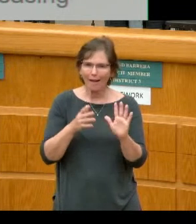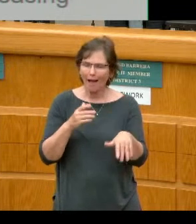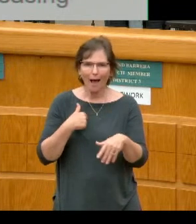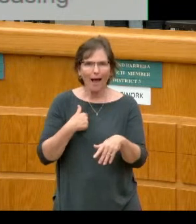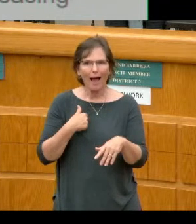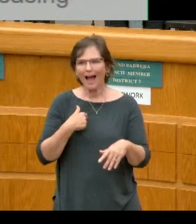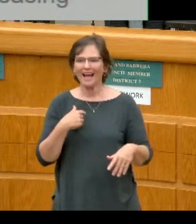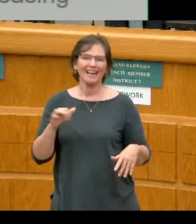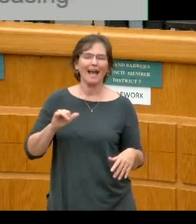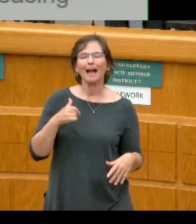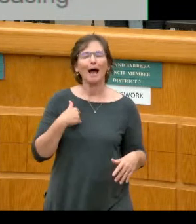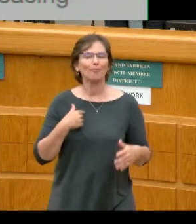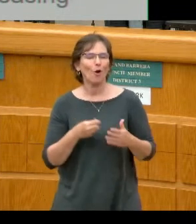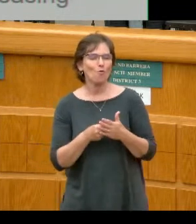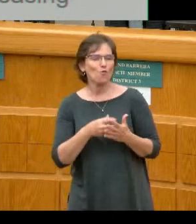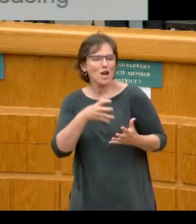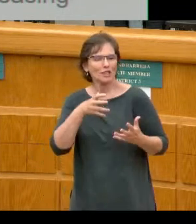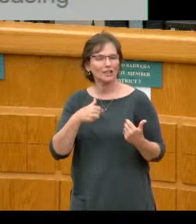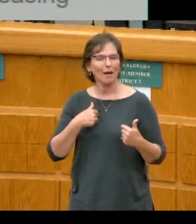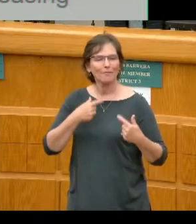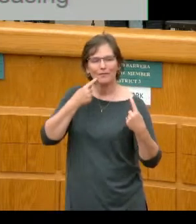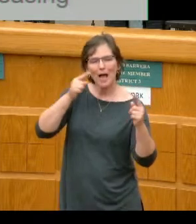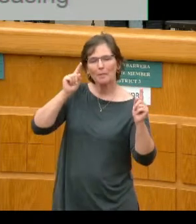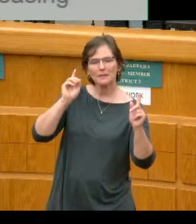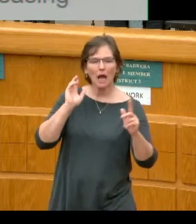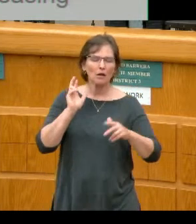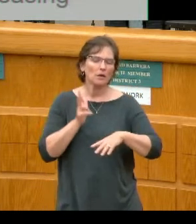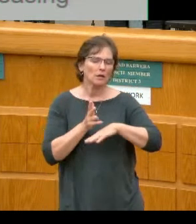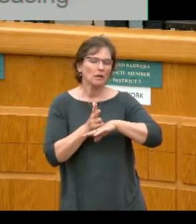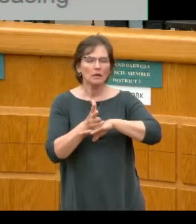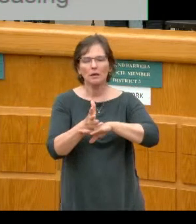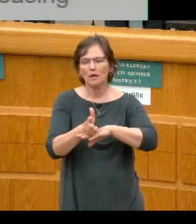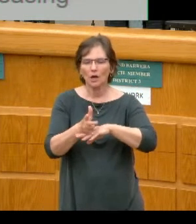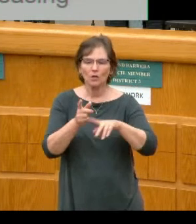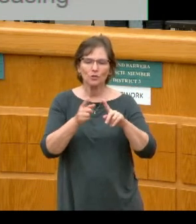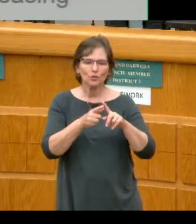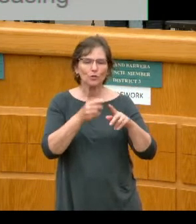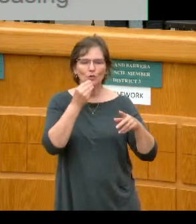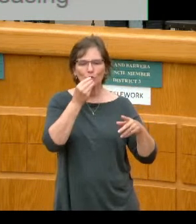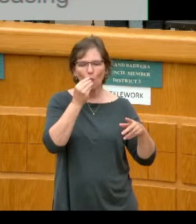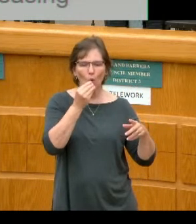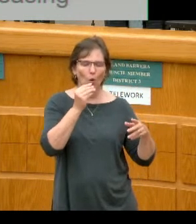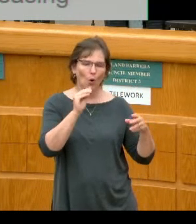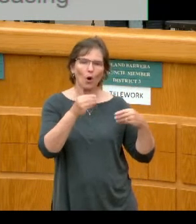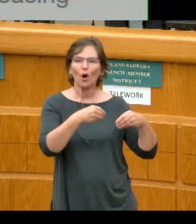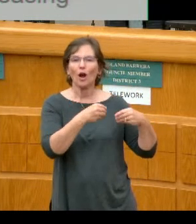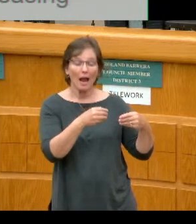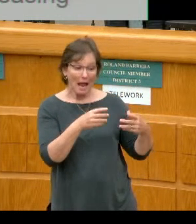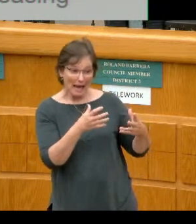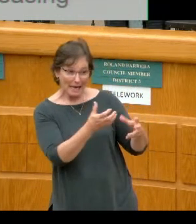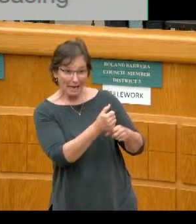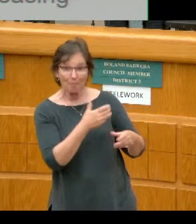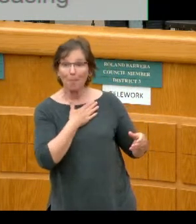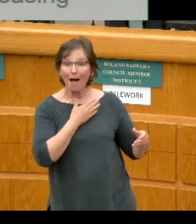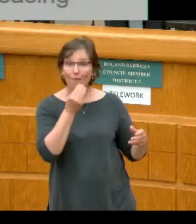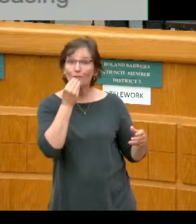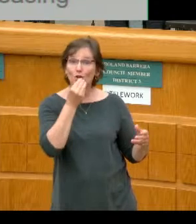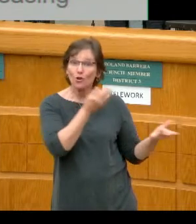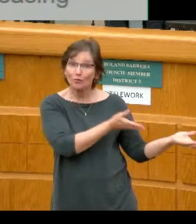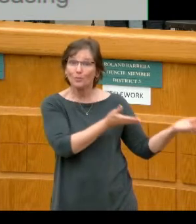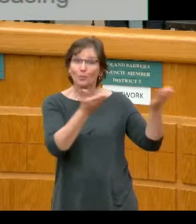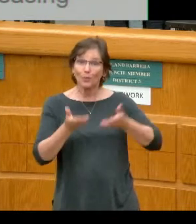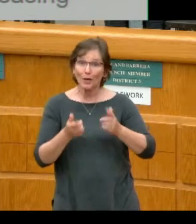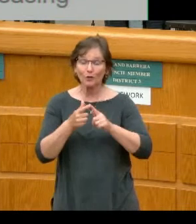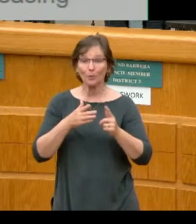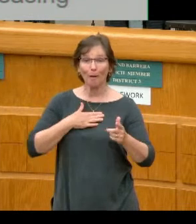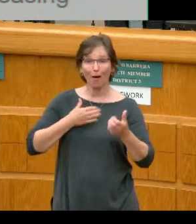We've had great presentations on what you can do, but one more time, wear your face mask, social distance, do takeout and curbside.